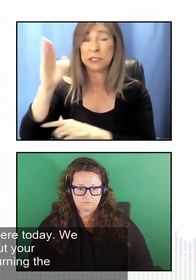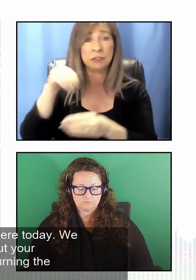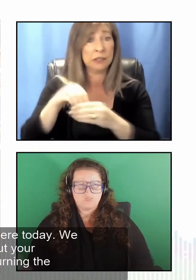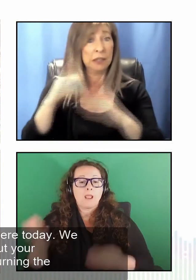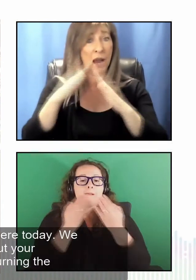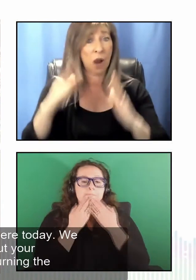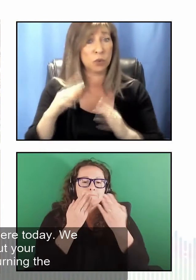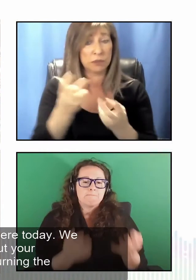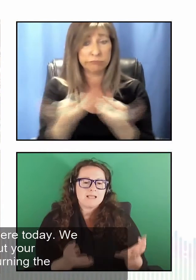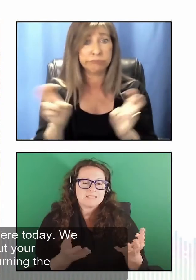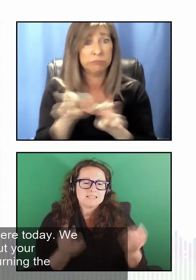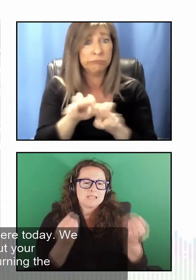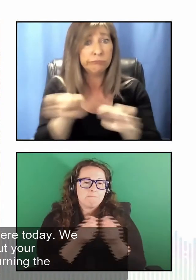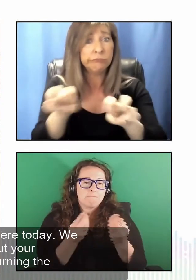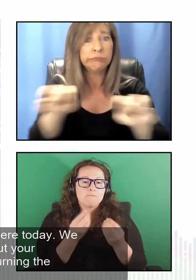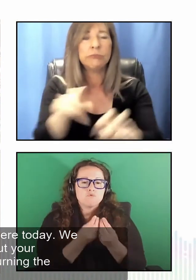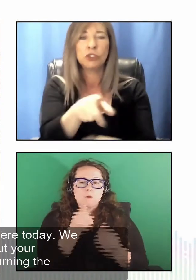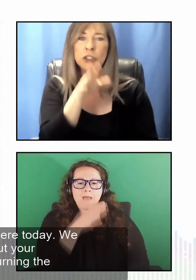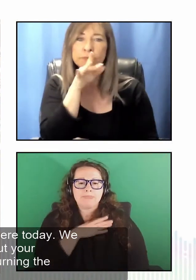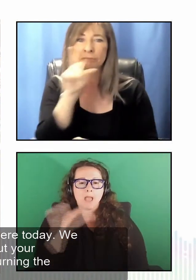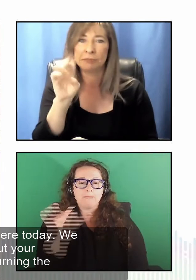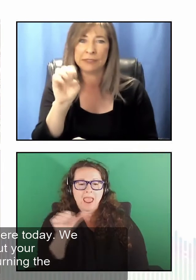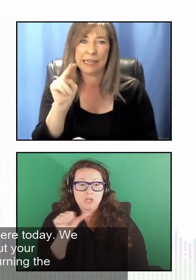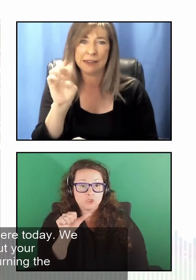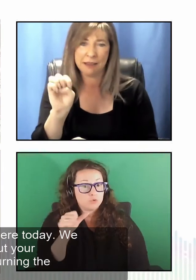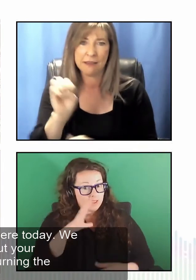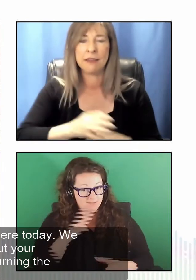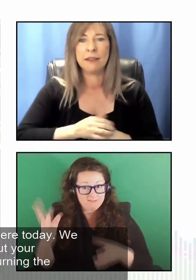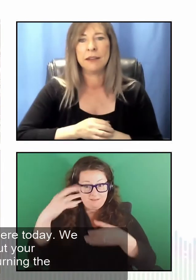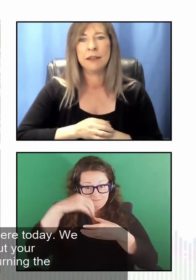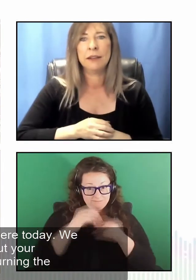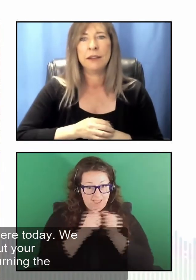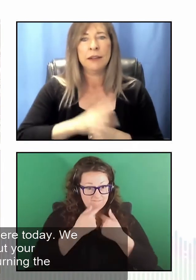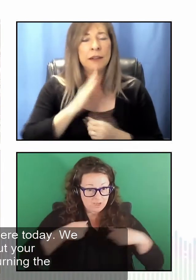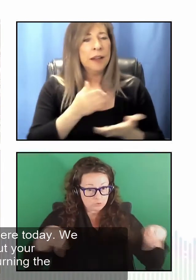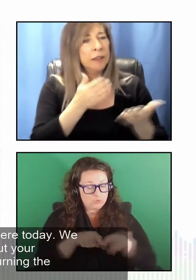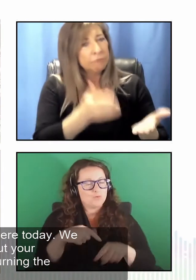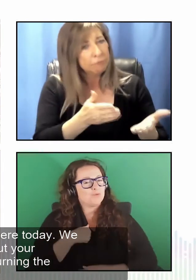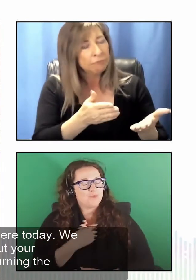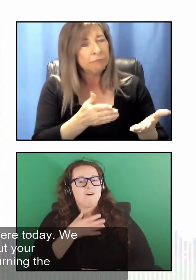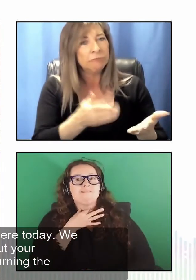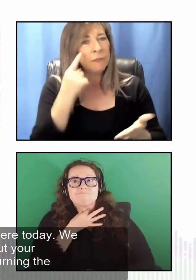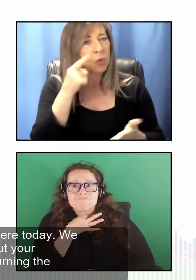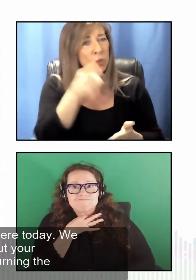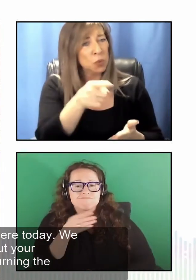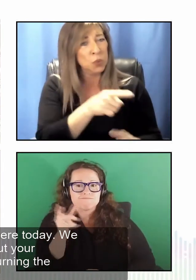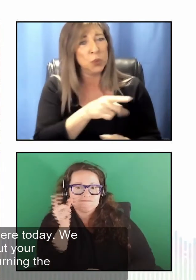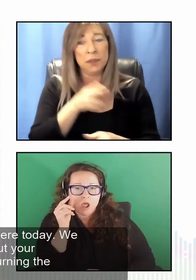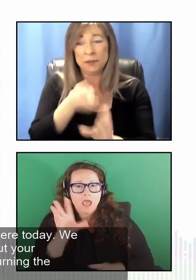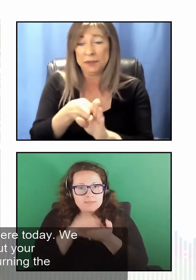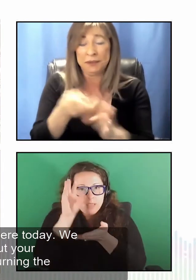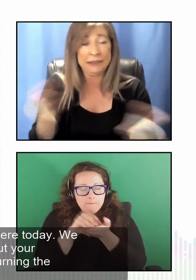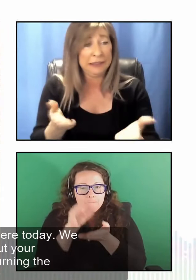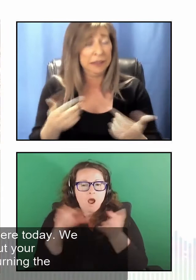Merci, Madame Blondin-Andrew. Thank you, Mrs. Andrew, to be here today. We cannot wait